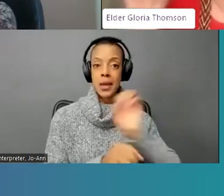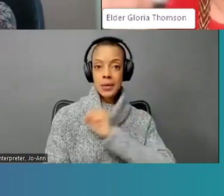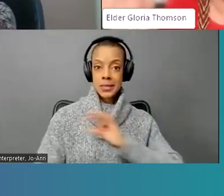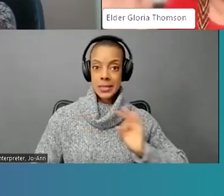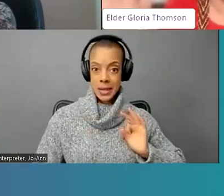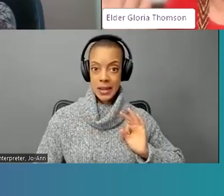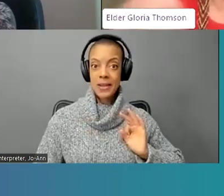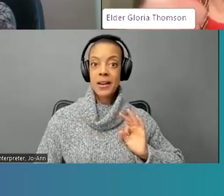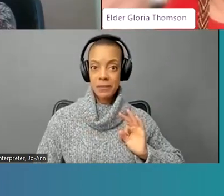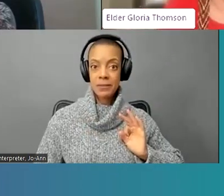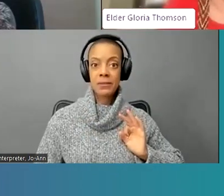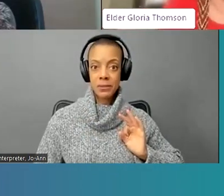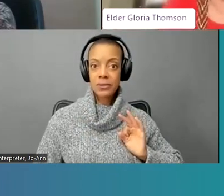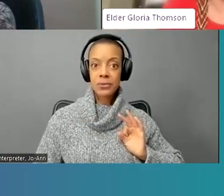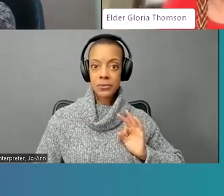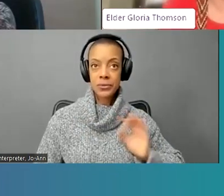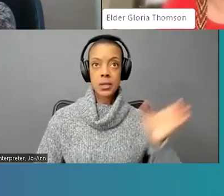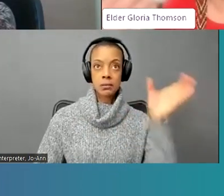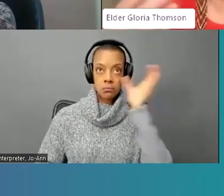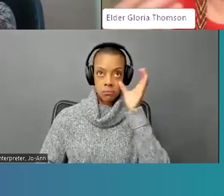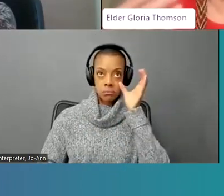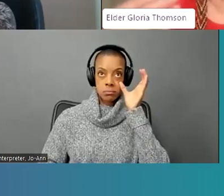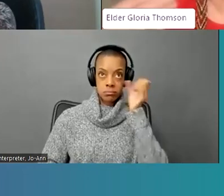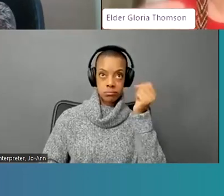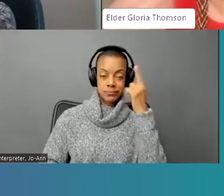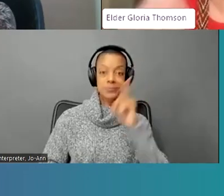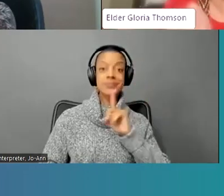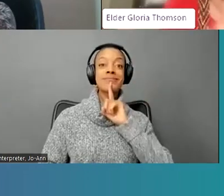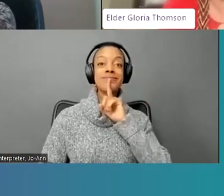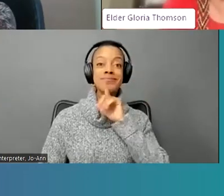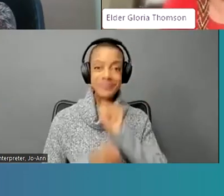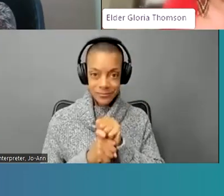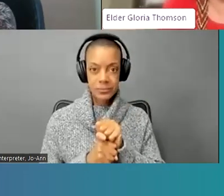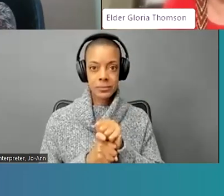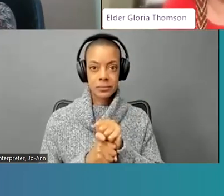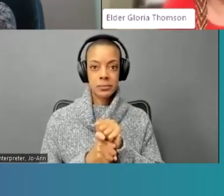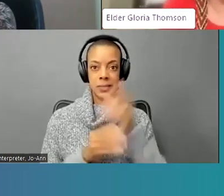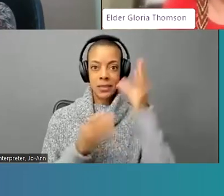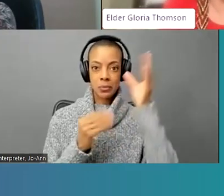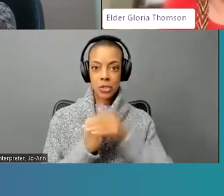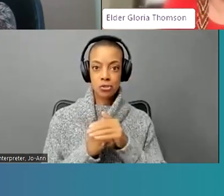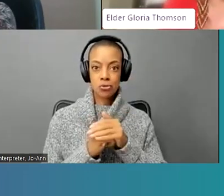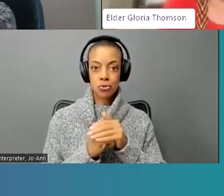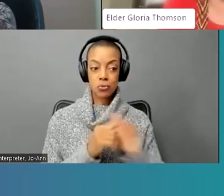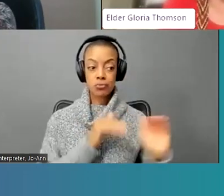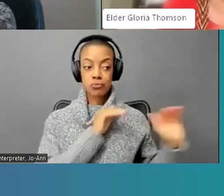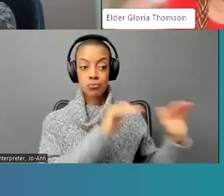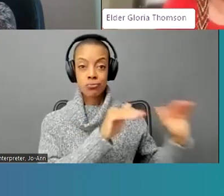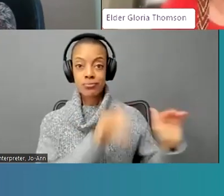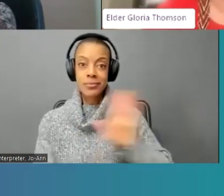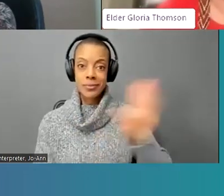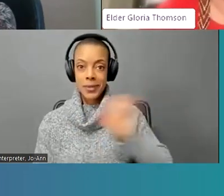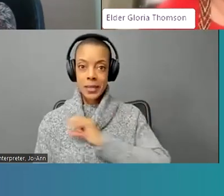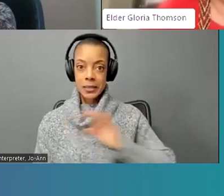to hear the truth, to be to make them aware of